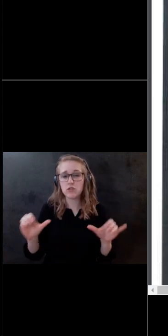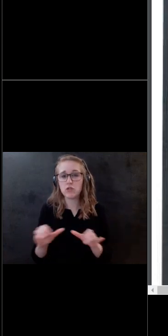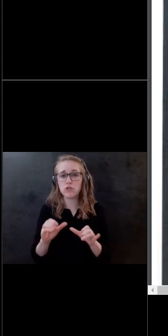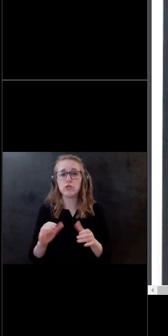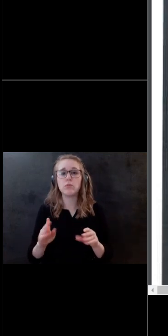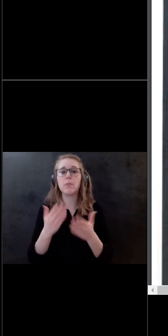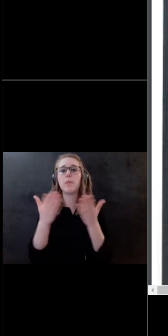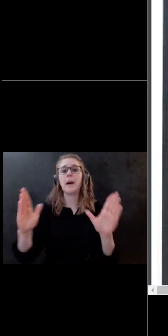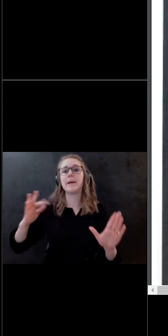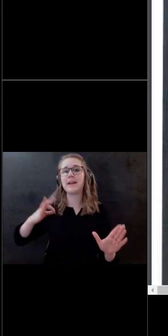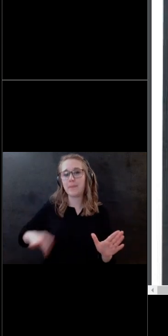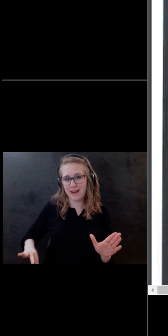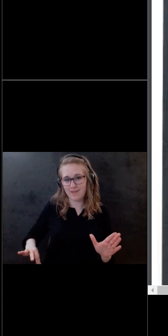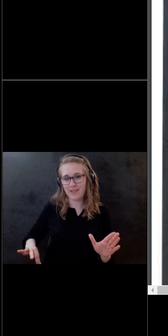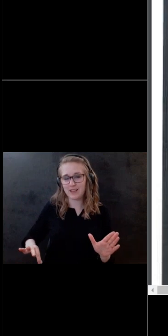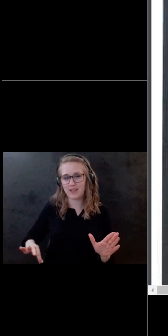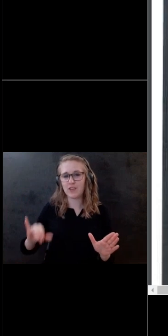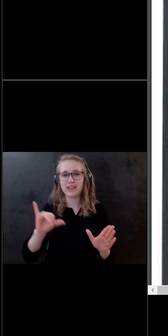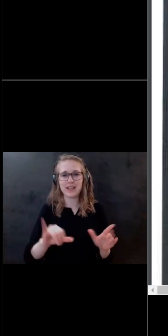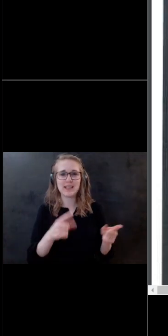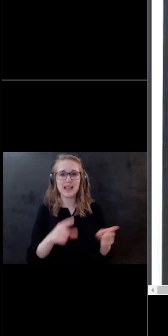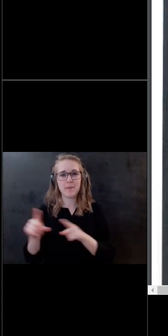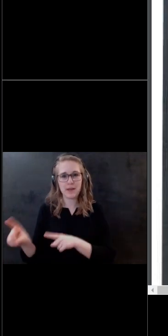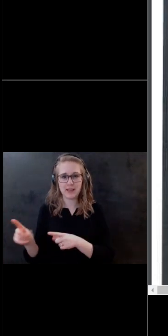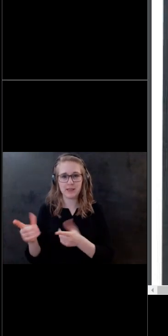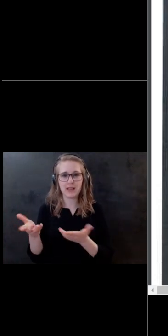benefit for what has been happening